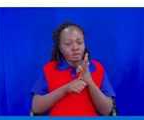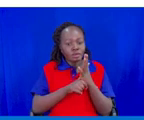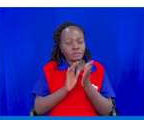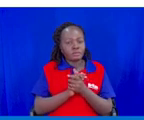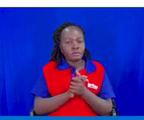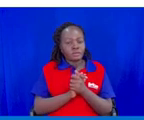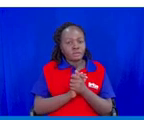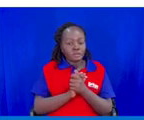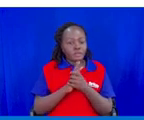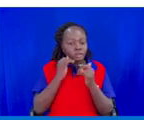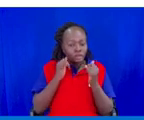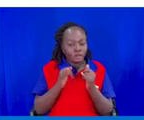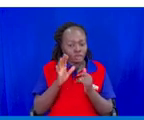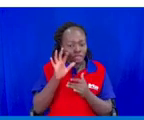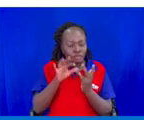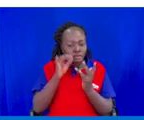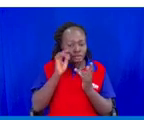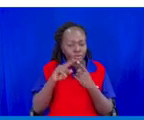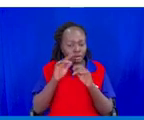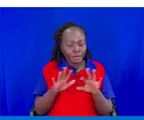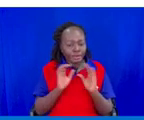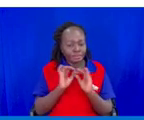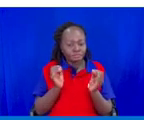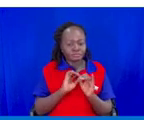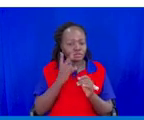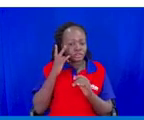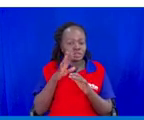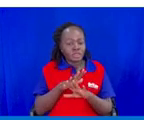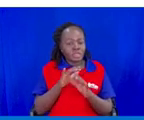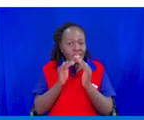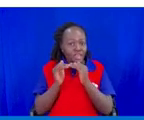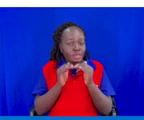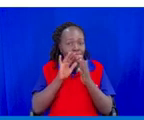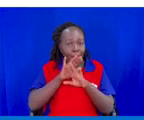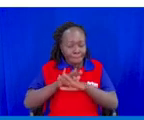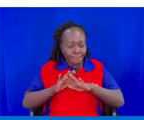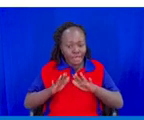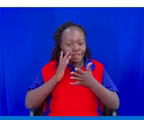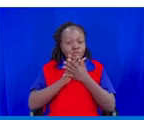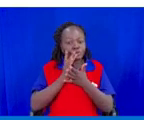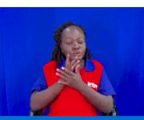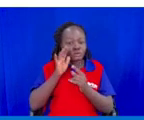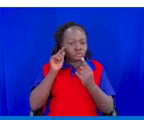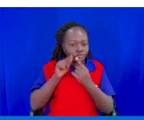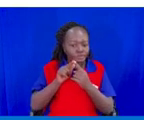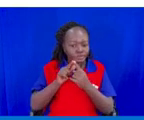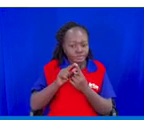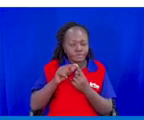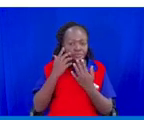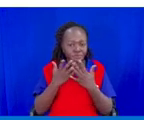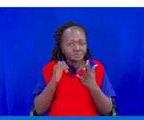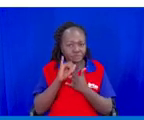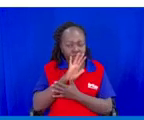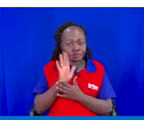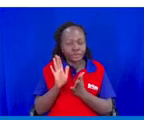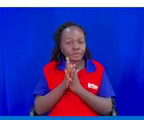really specific to our market, but globally, we've seen equity markets really hitting a bear run, and that explains